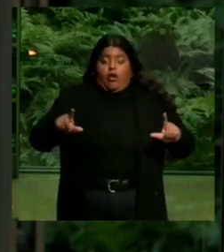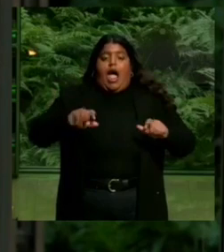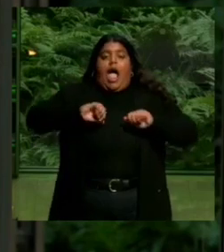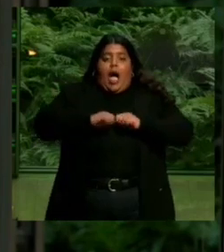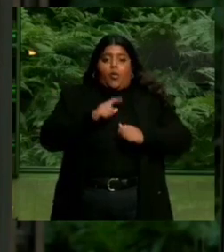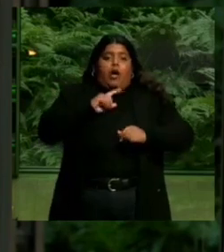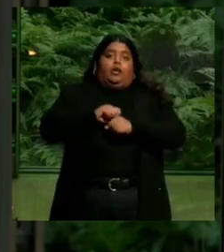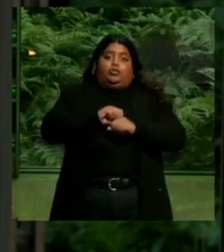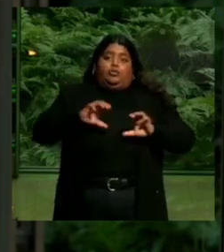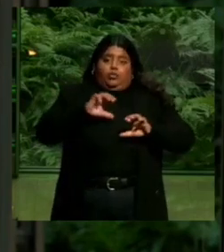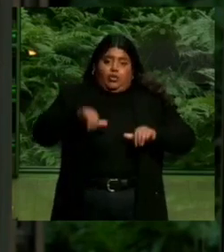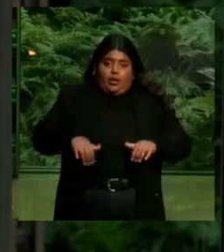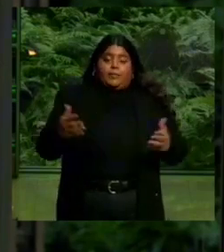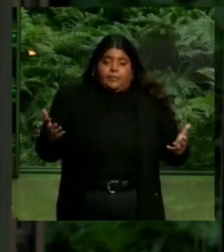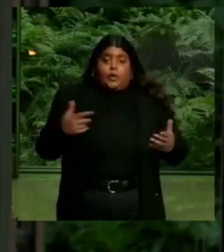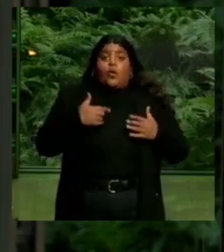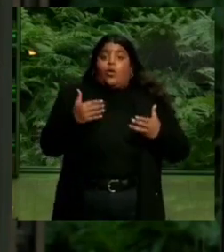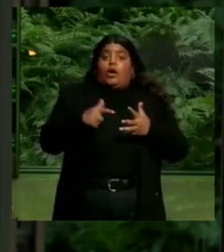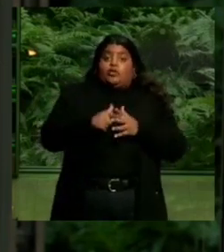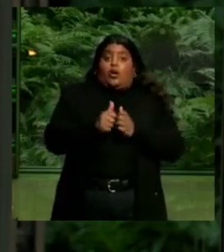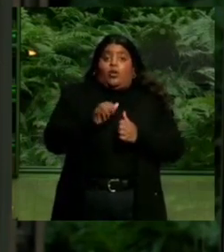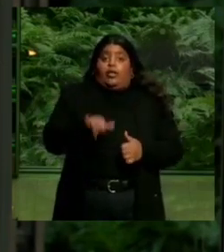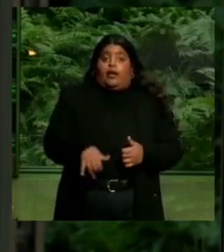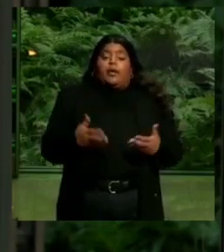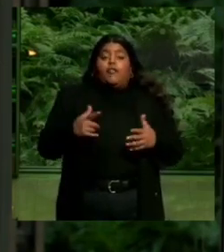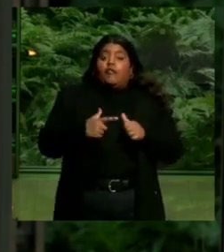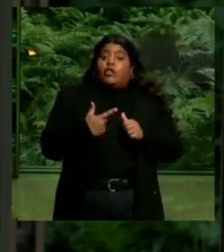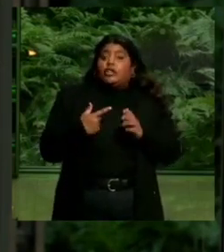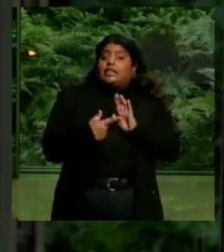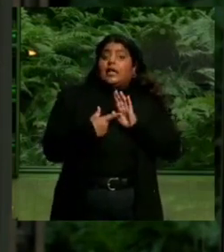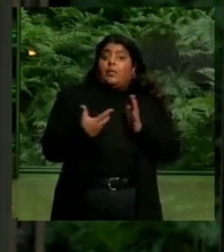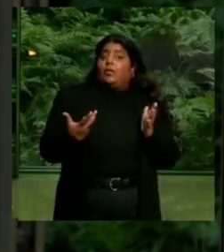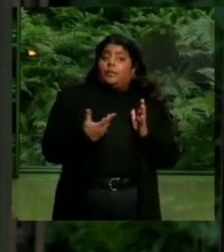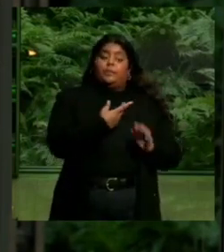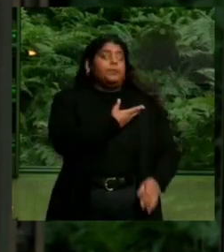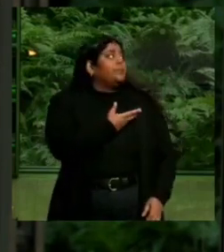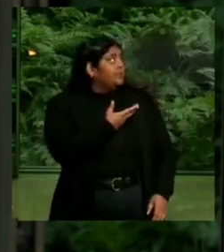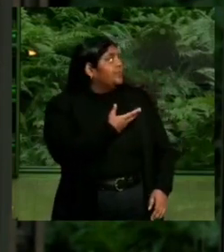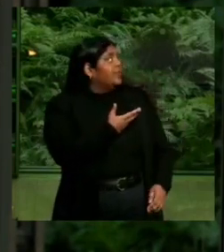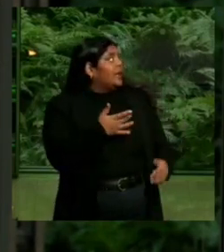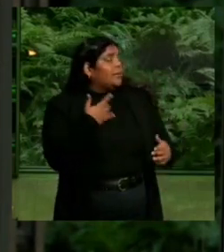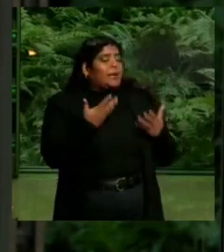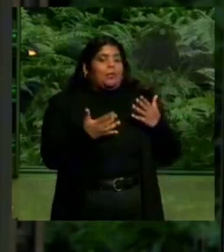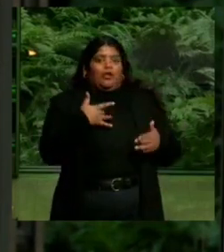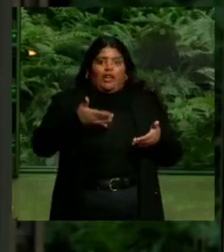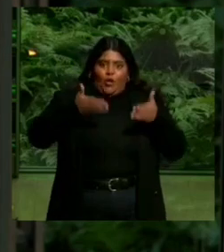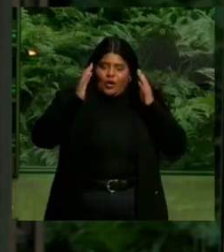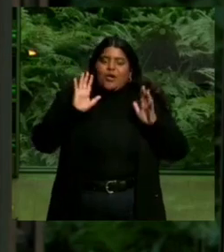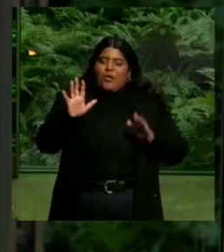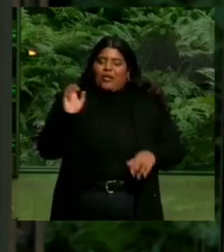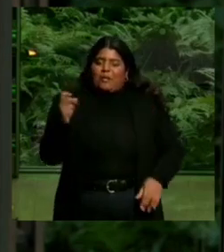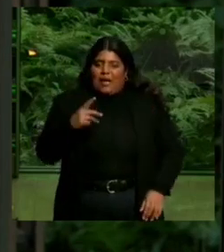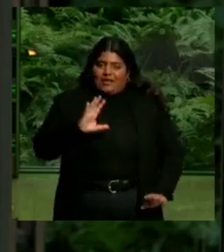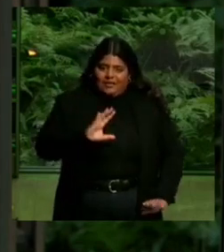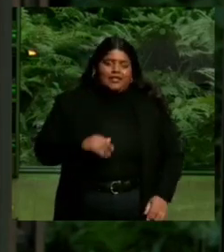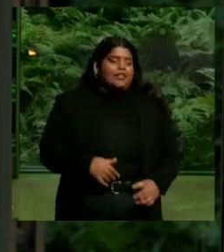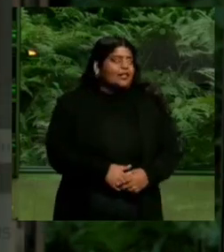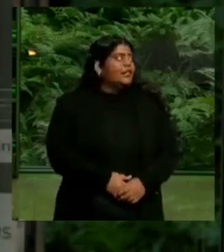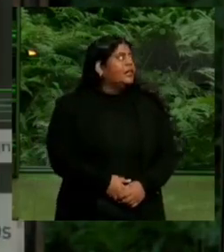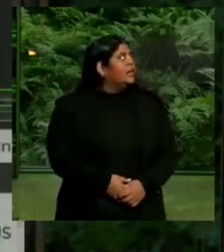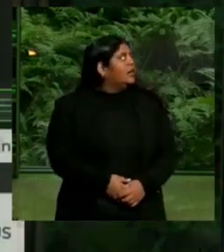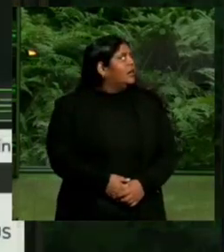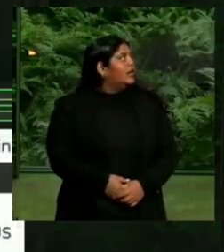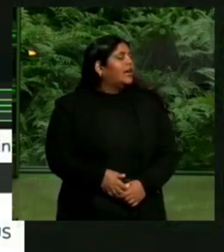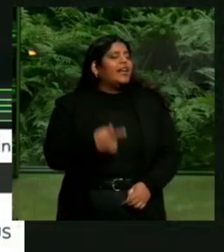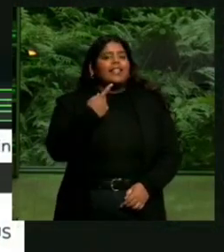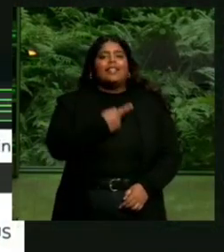that? So let's get started with that. And first example, and again, it might feel overwhelming, but we'll come back to it. All right, so this is the